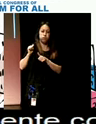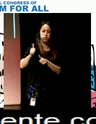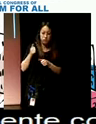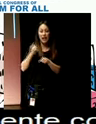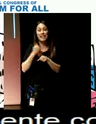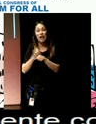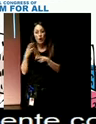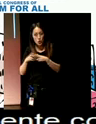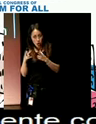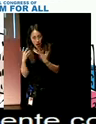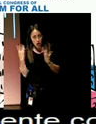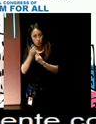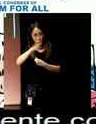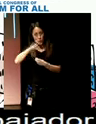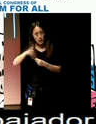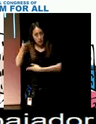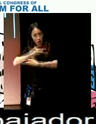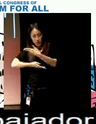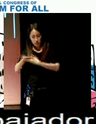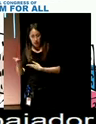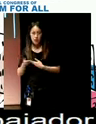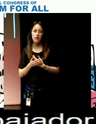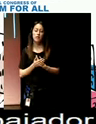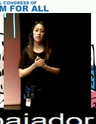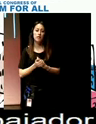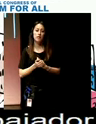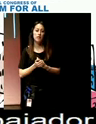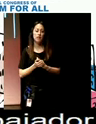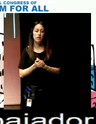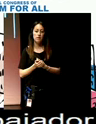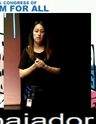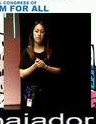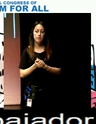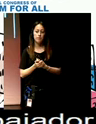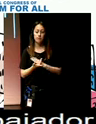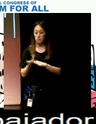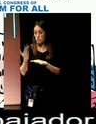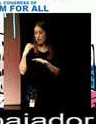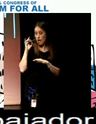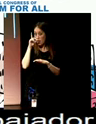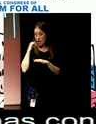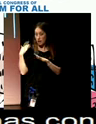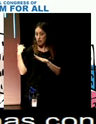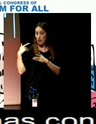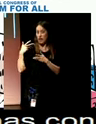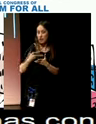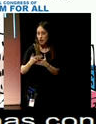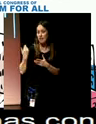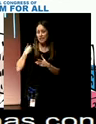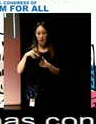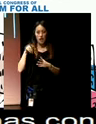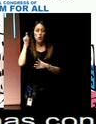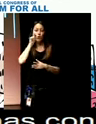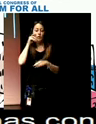and just the last 15 years in accessible tourism.